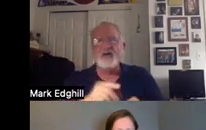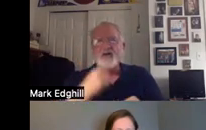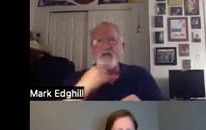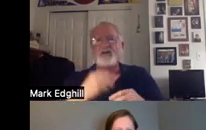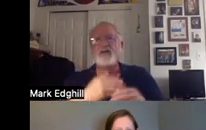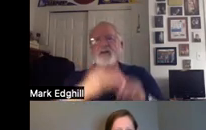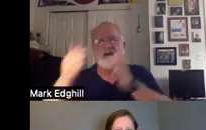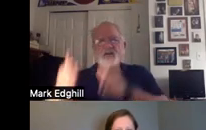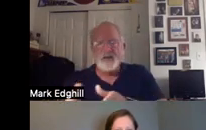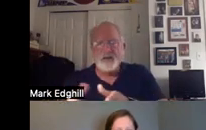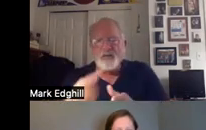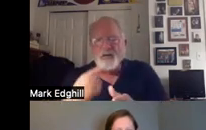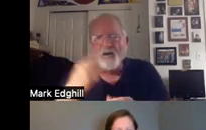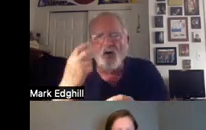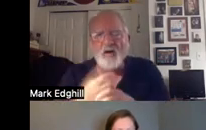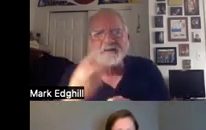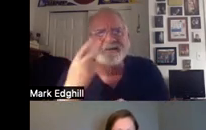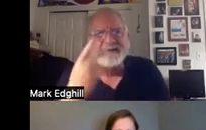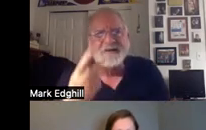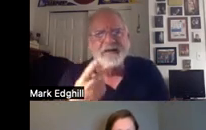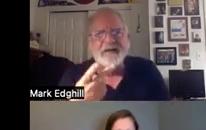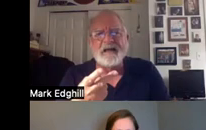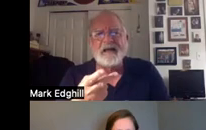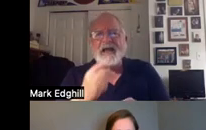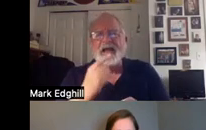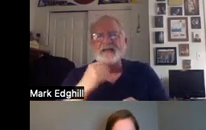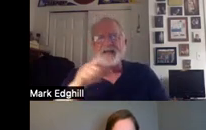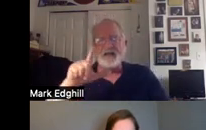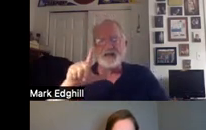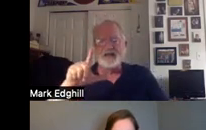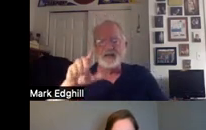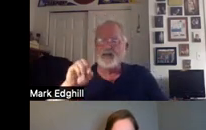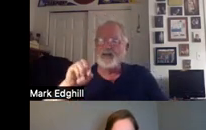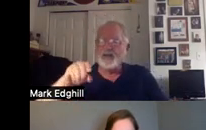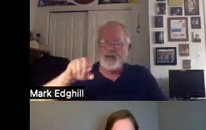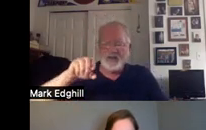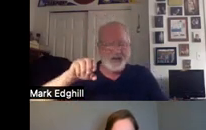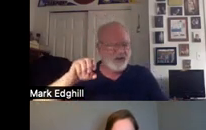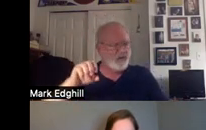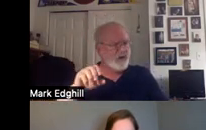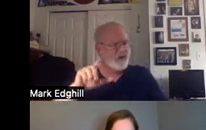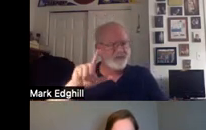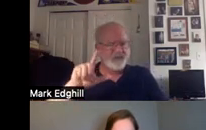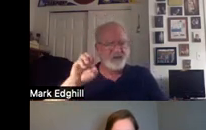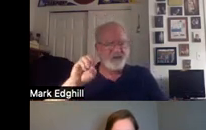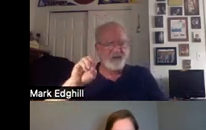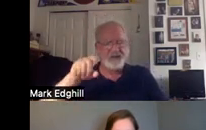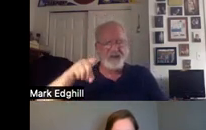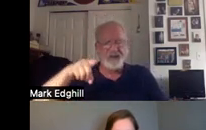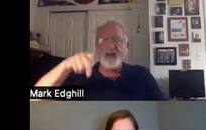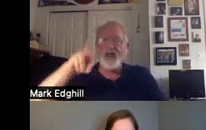are. And I can't remember what kind of flowers they are. But then the next one, it's kind of hard to see. Whoa, how do you spell